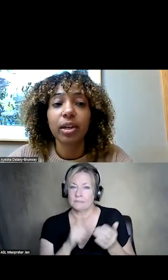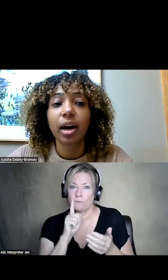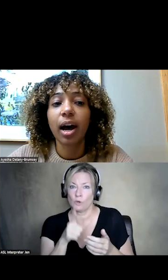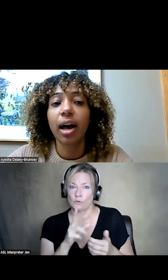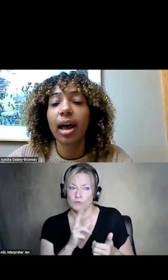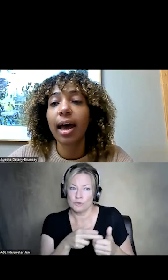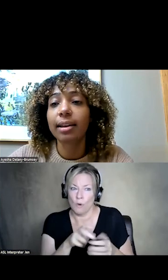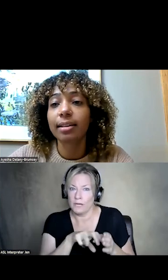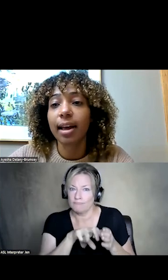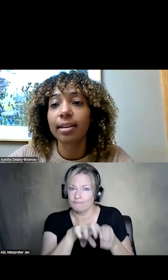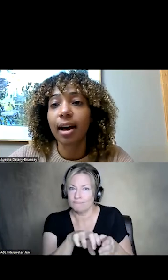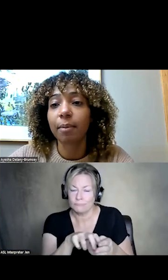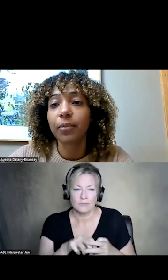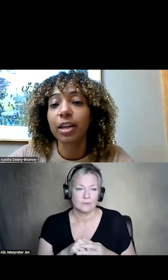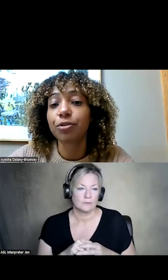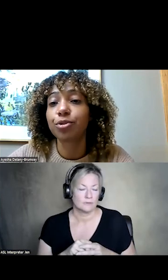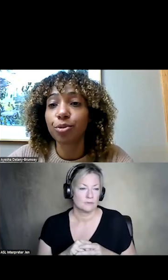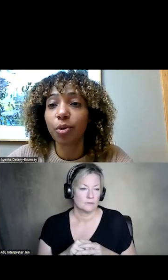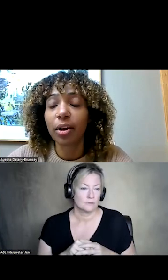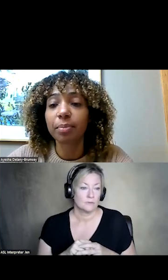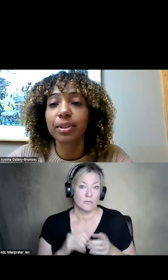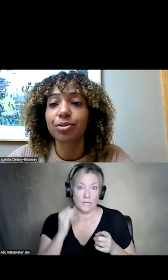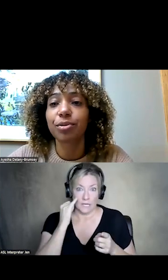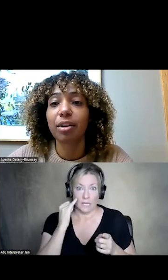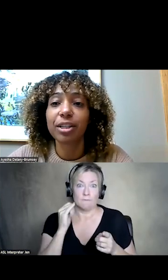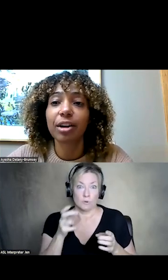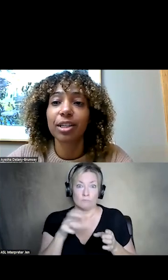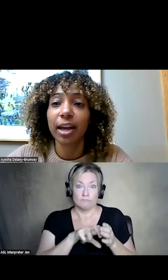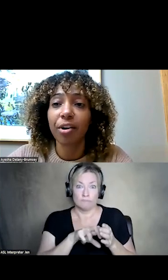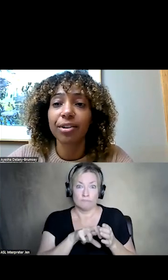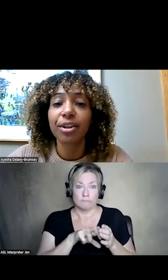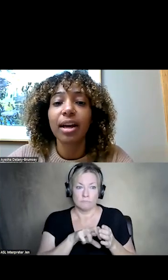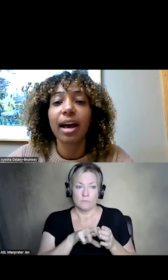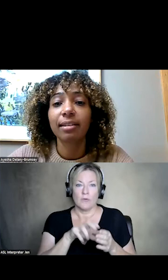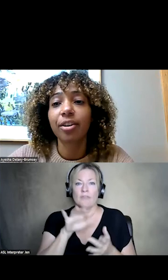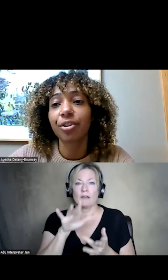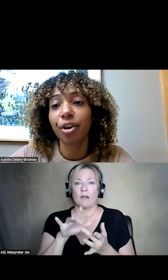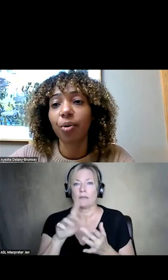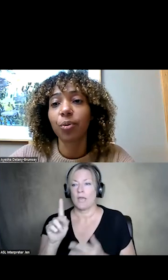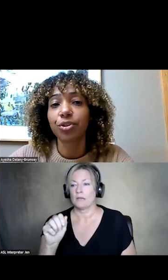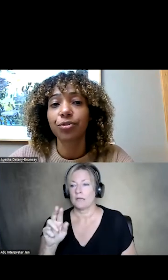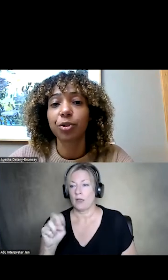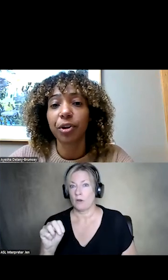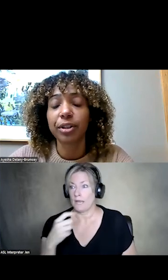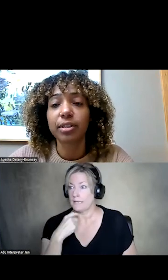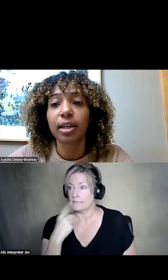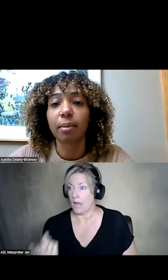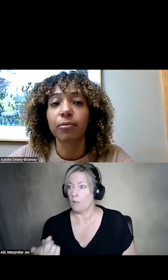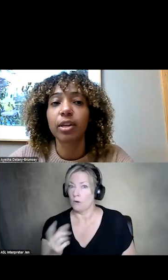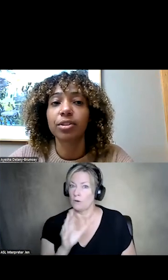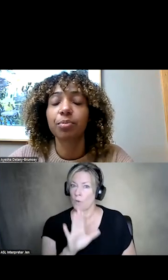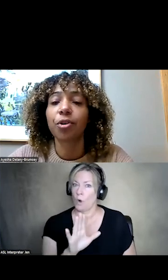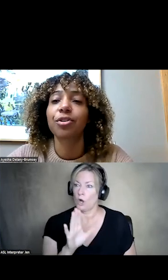participate. And then if you do go on it, please reach out to Karen and let her know what you've